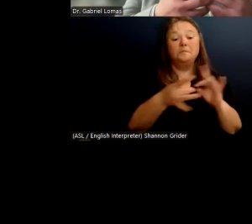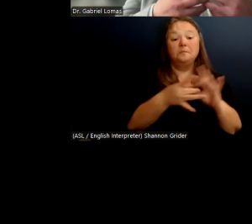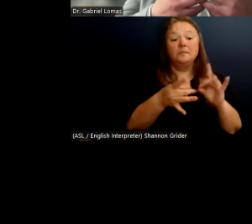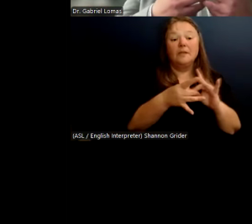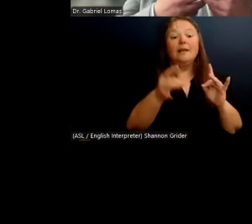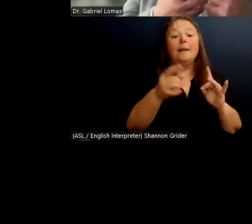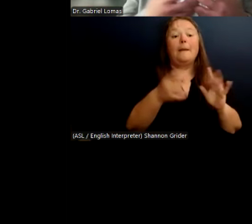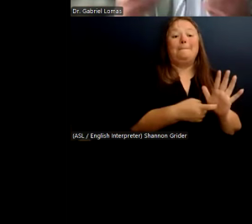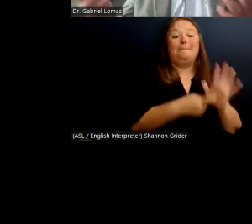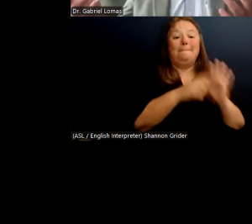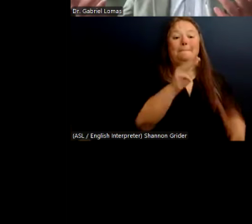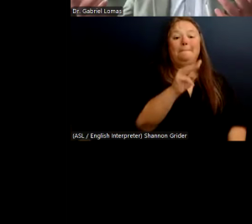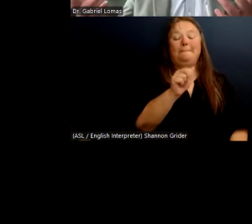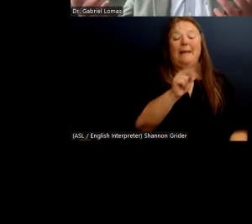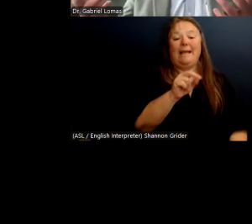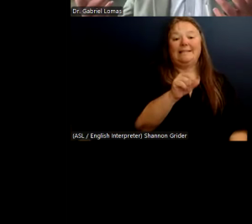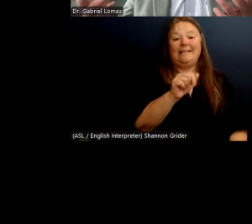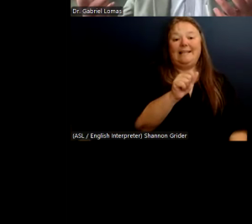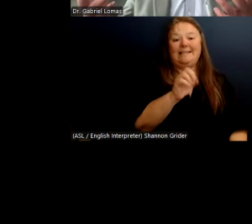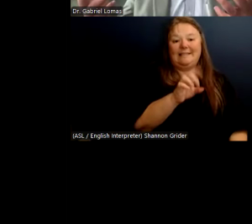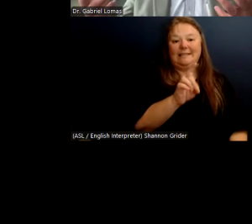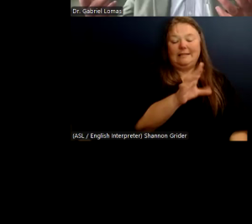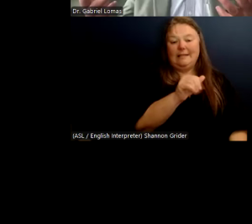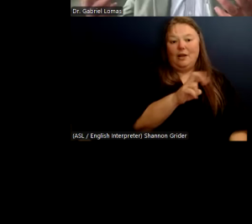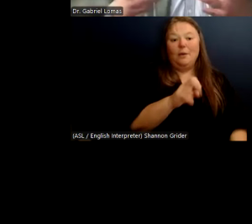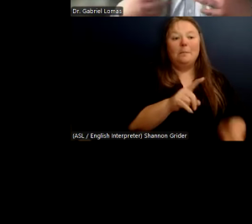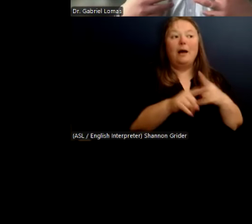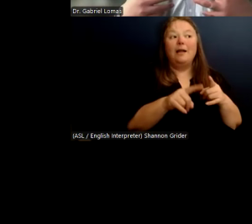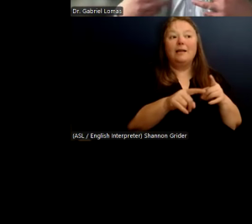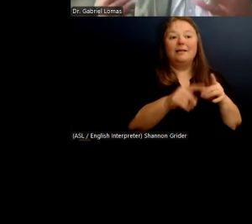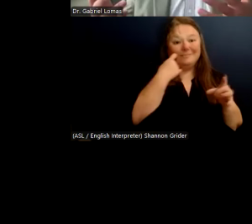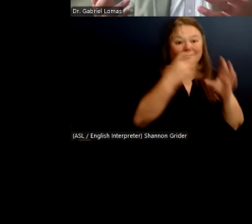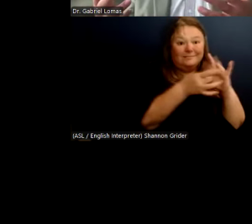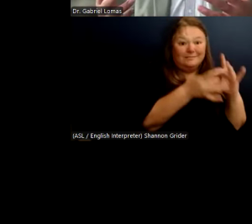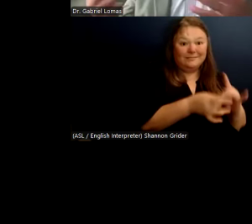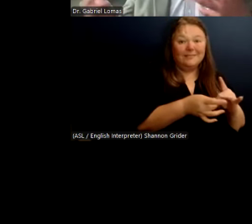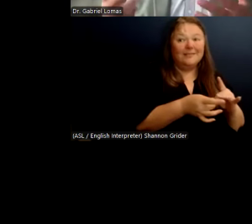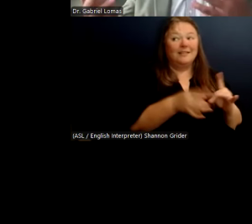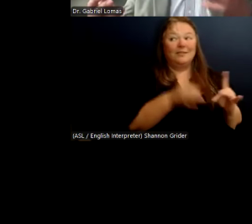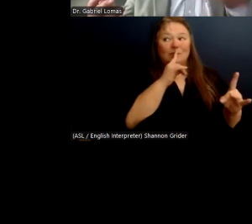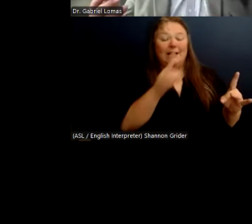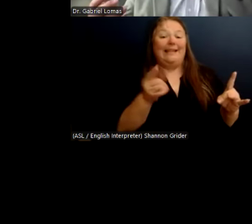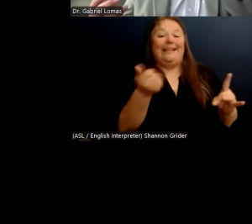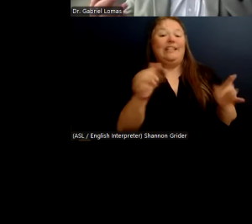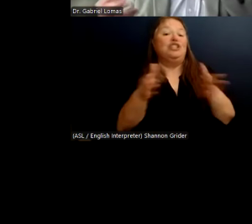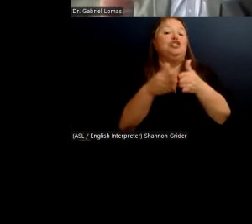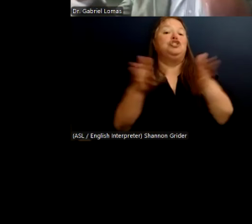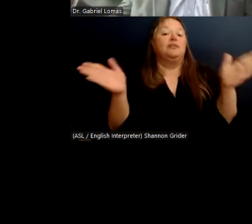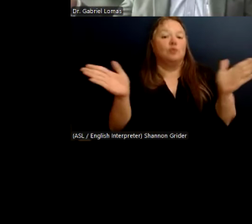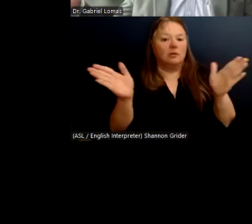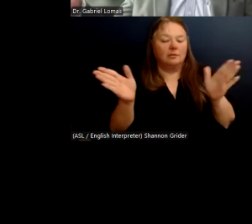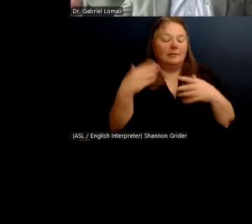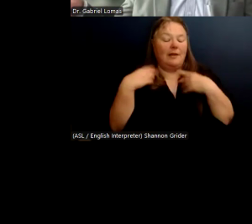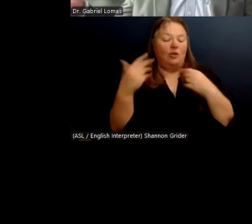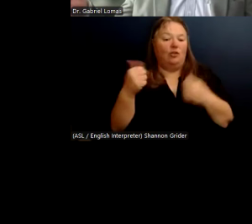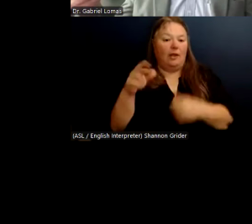care, but also just finding general healthcare services. Like, if I'm a parent and I have a deaf child and my child's got some behavioral issues and I want to take them